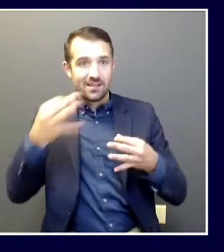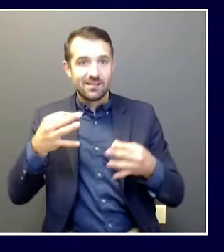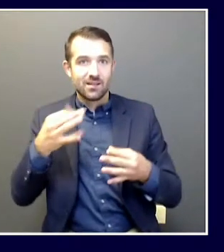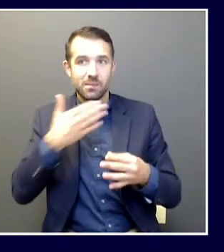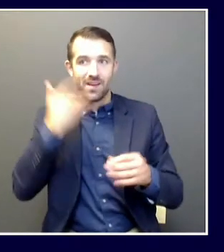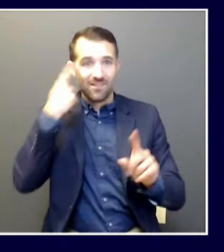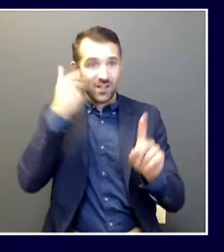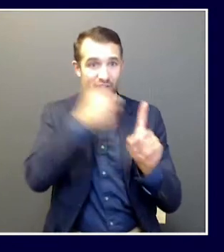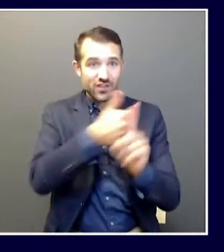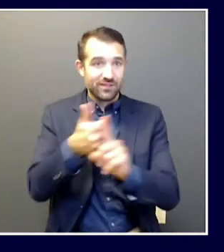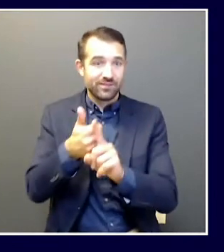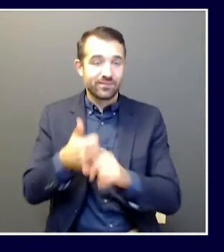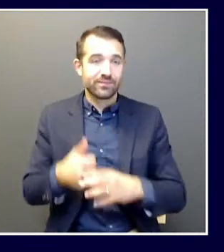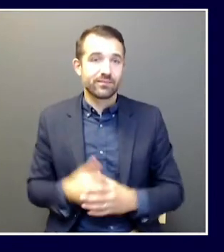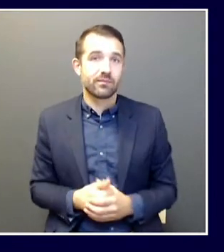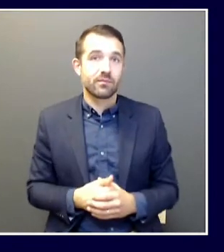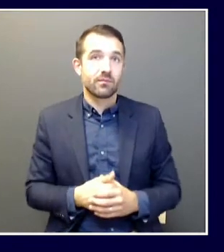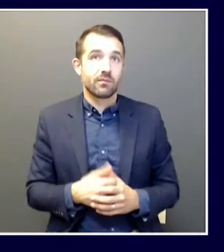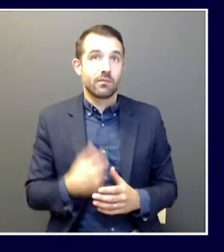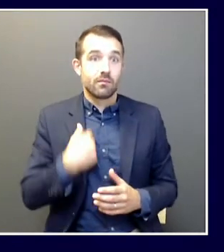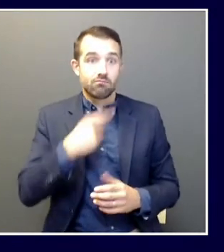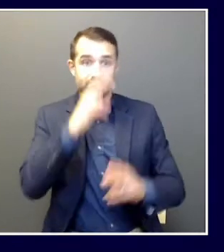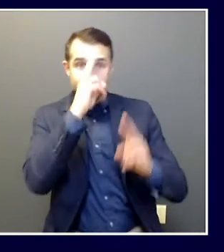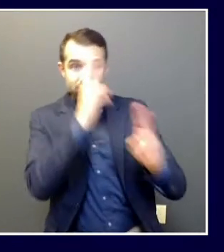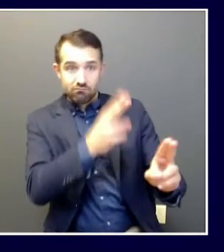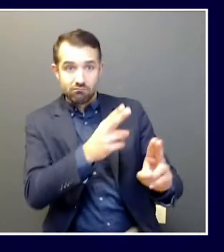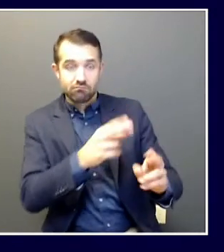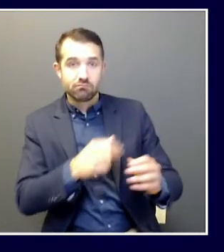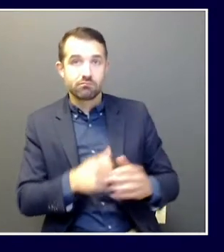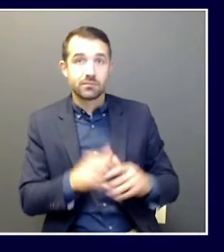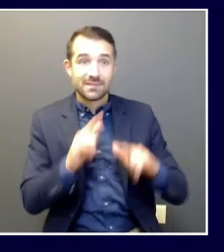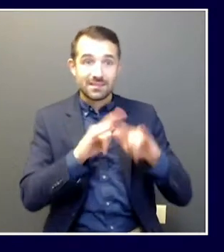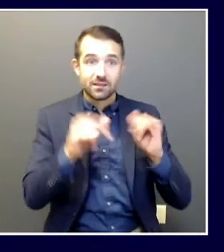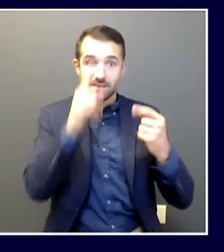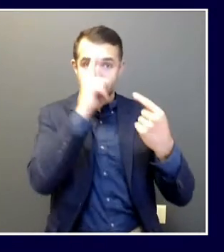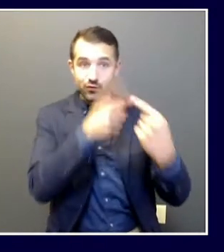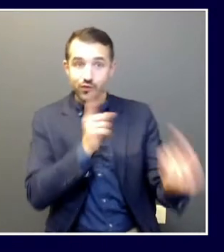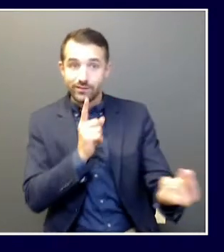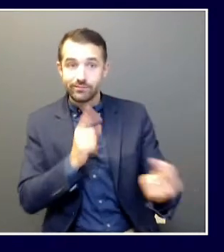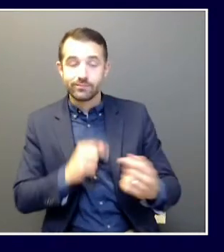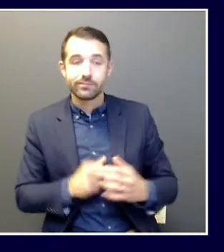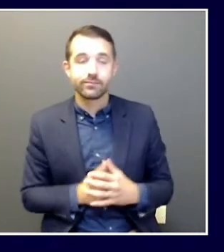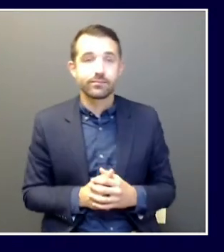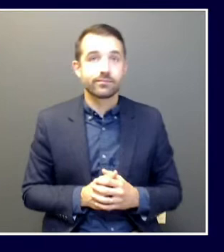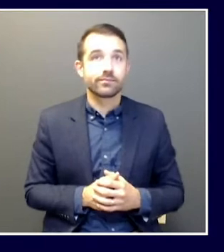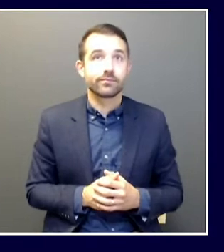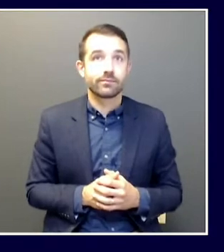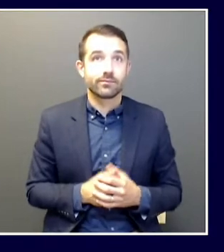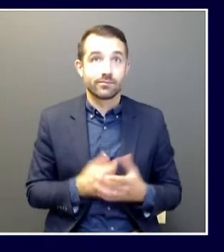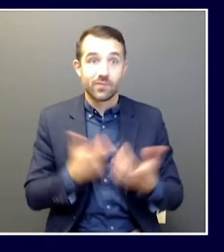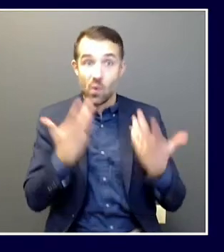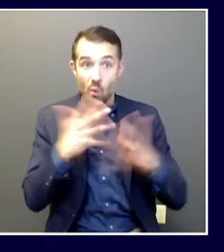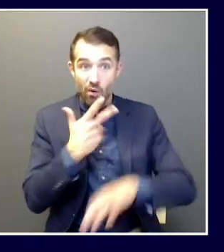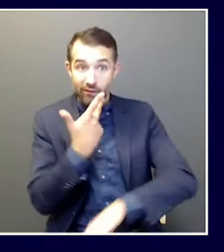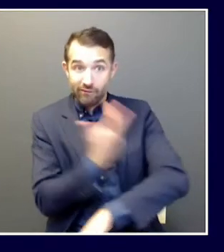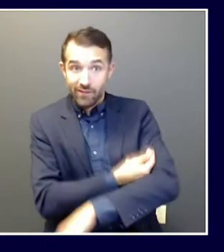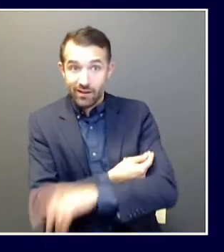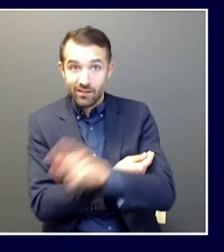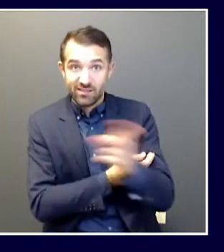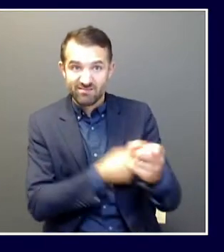though I respectfully disagree with the decision not to get vaccinated if you're a healthcare worker, that is something that, of course, they can decide